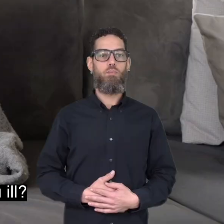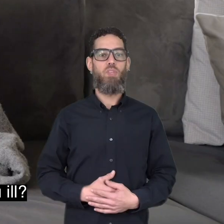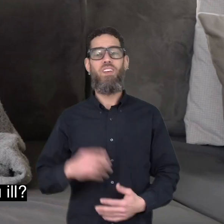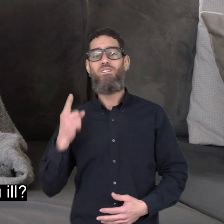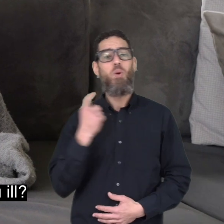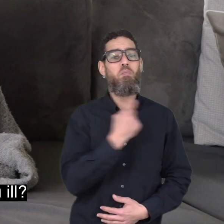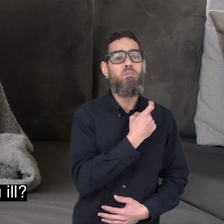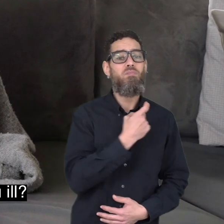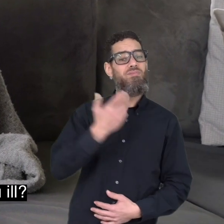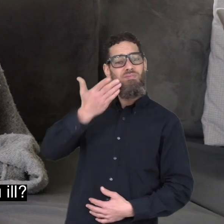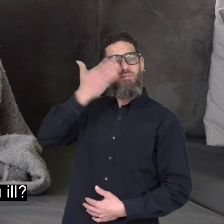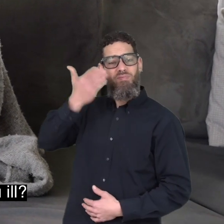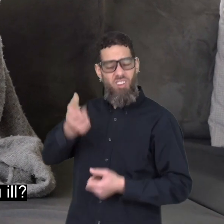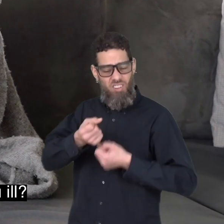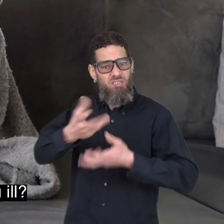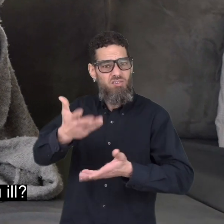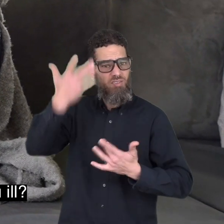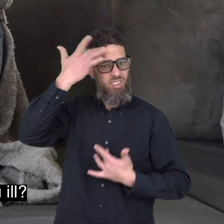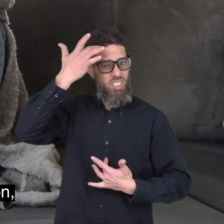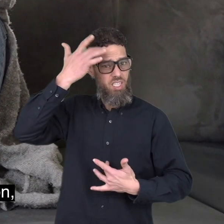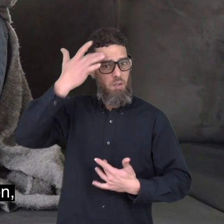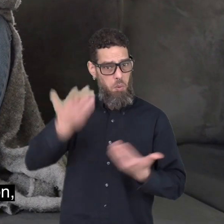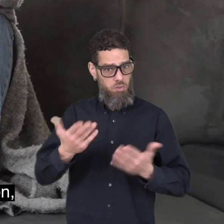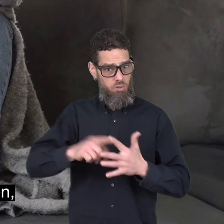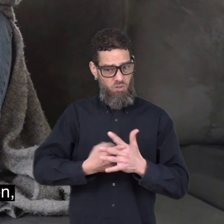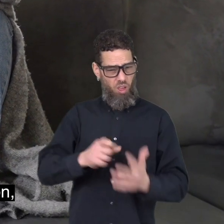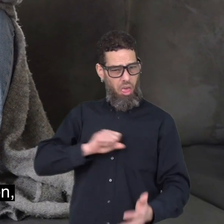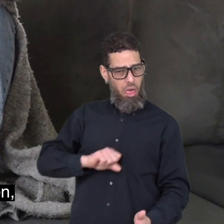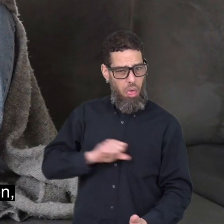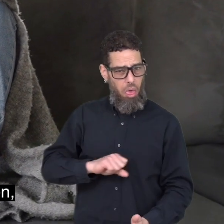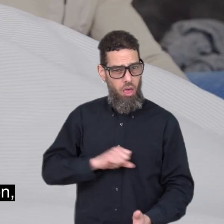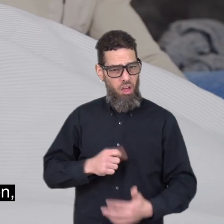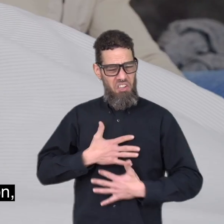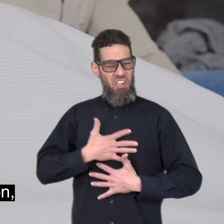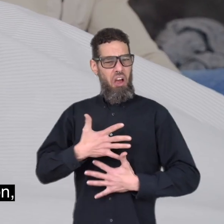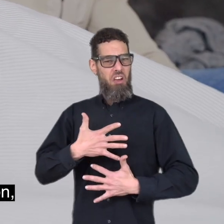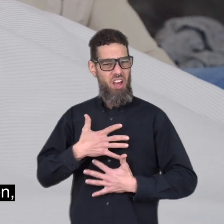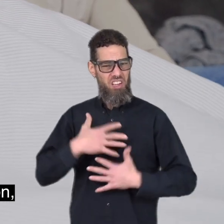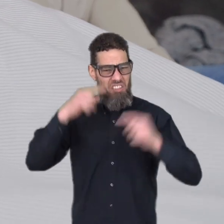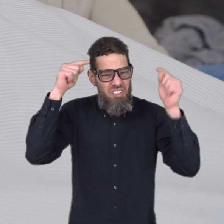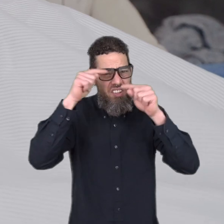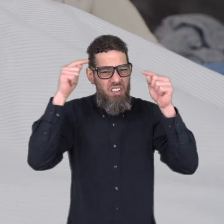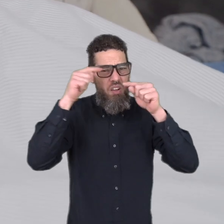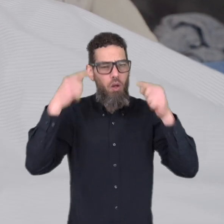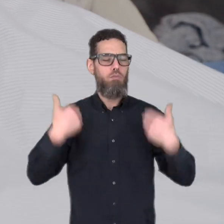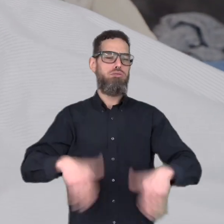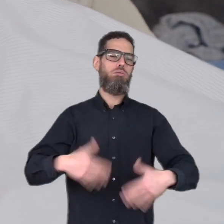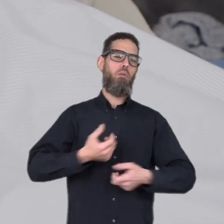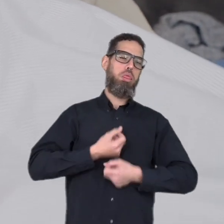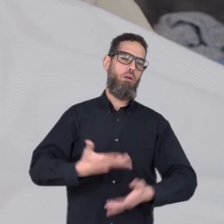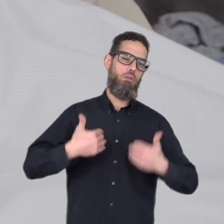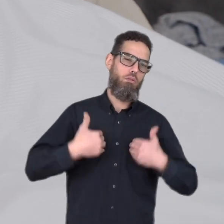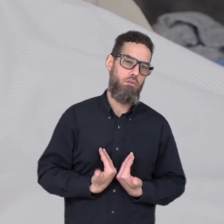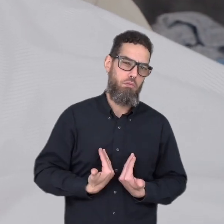Do perfumes or fragrances make you ill? Do they trigger coughing, congestion, headache, or fatigue?